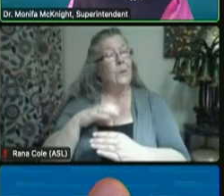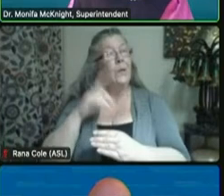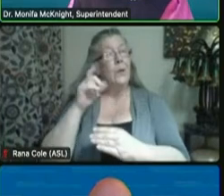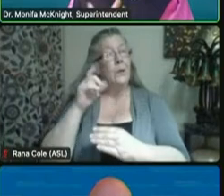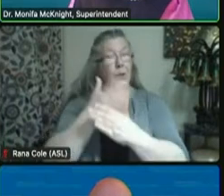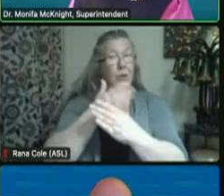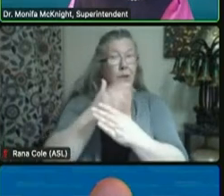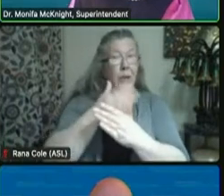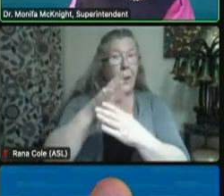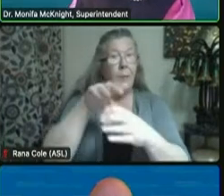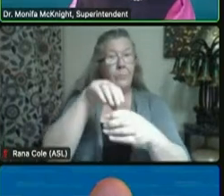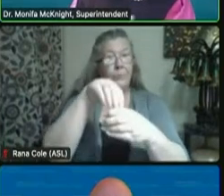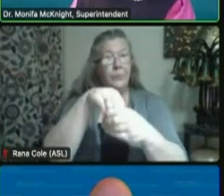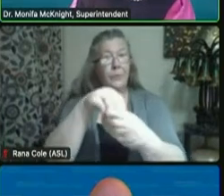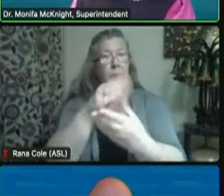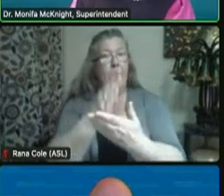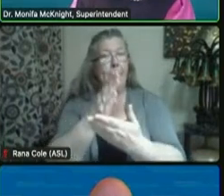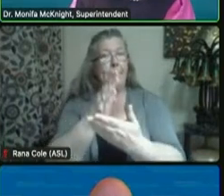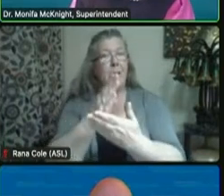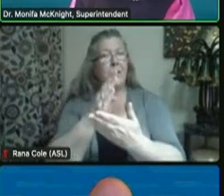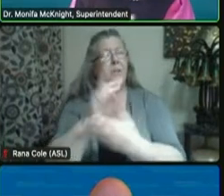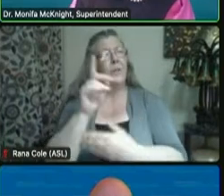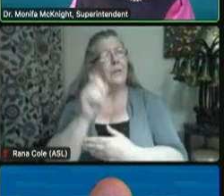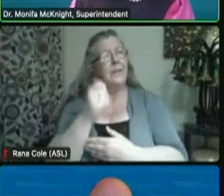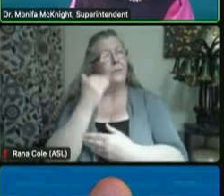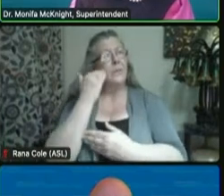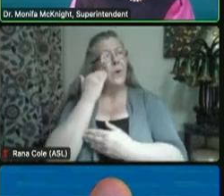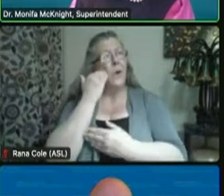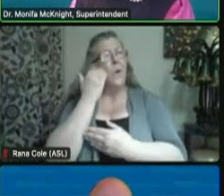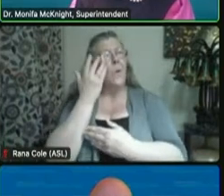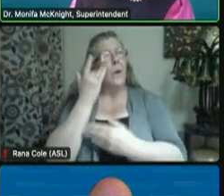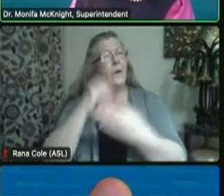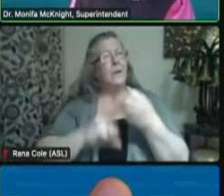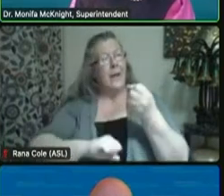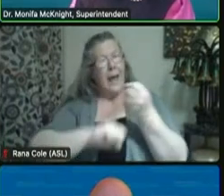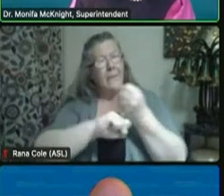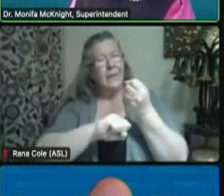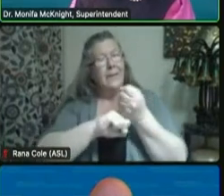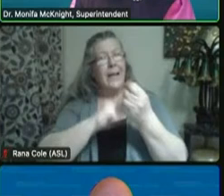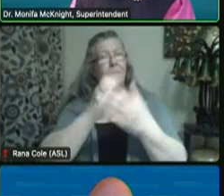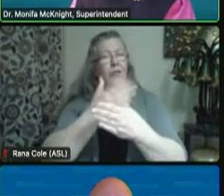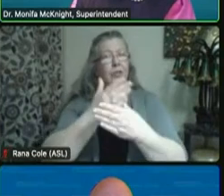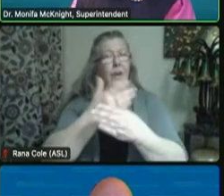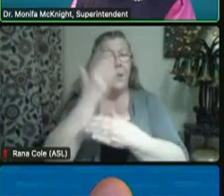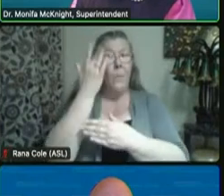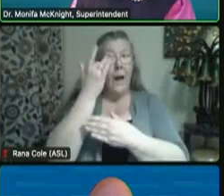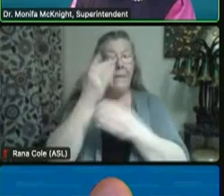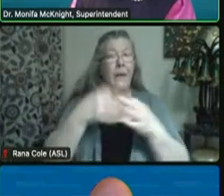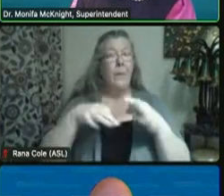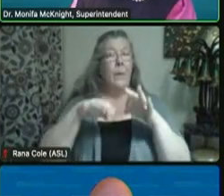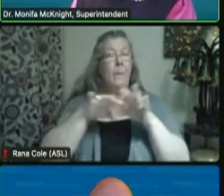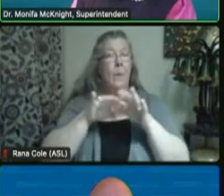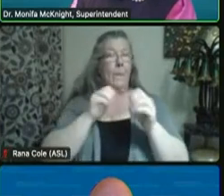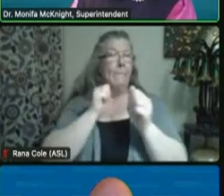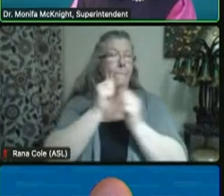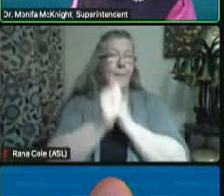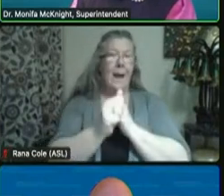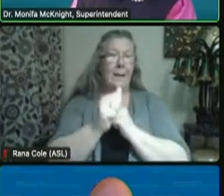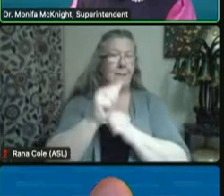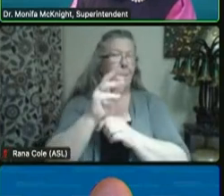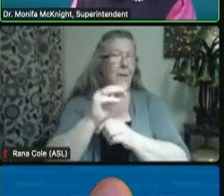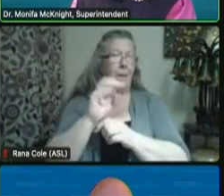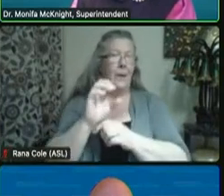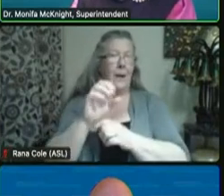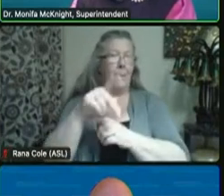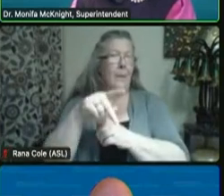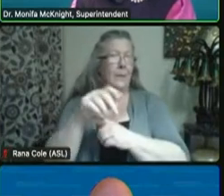those in our budget, we also need you to know we need you to advocate and share why those things are important beyond Montgomery County Public Schools and beyond our Board of